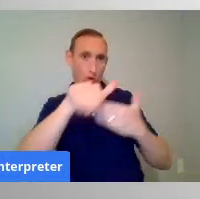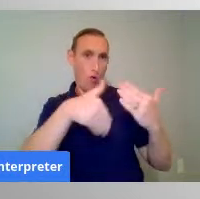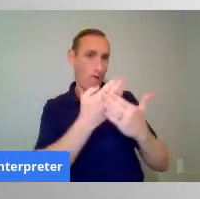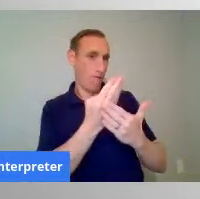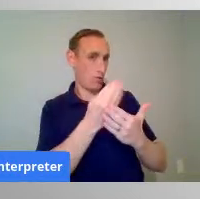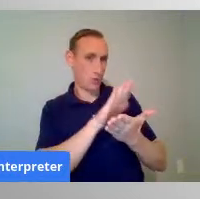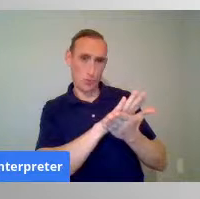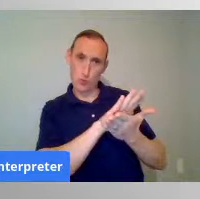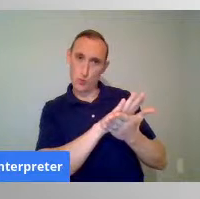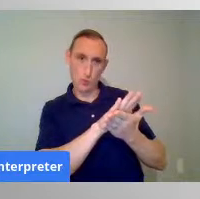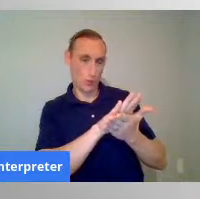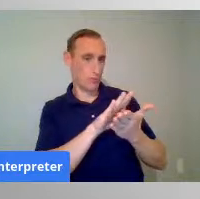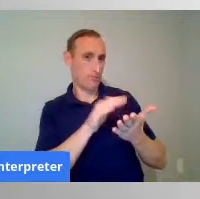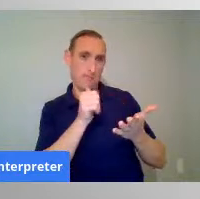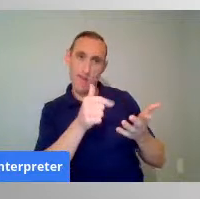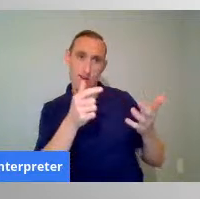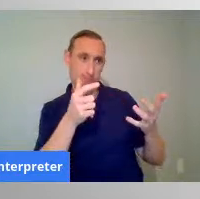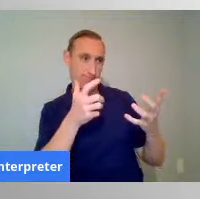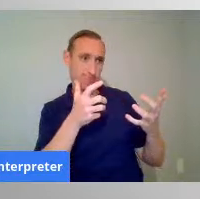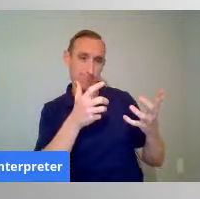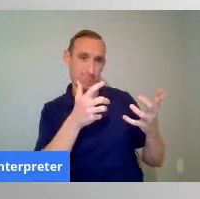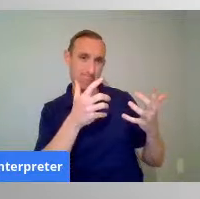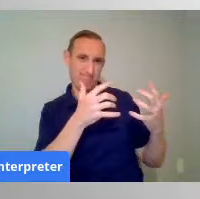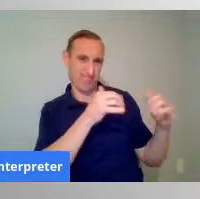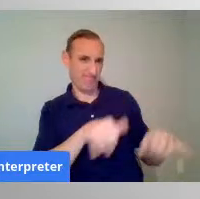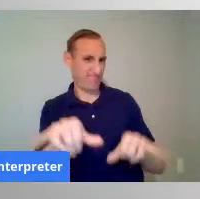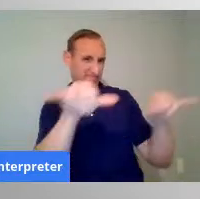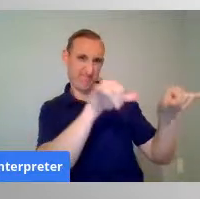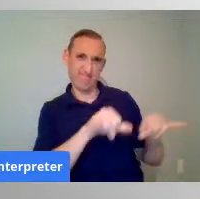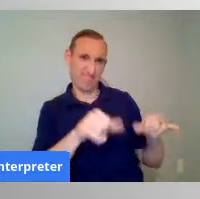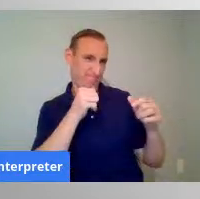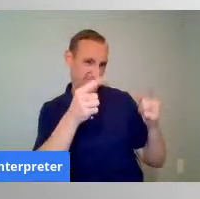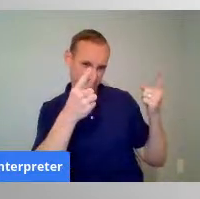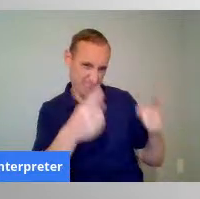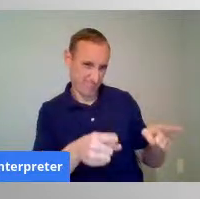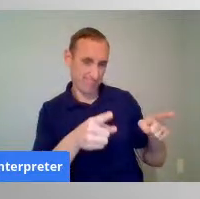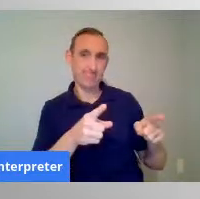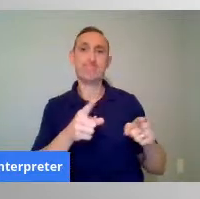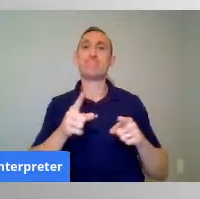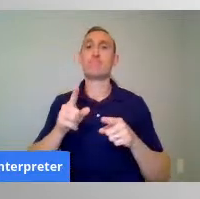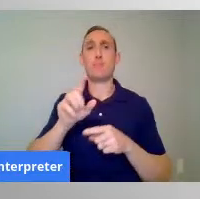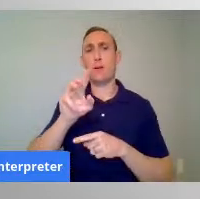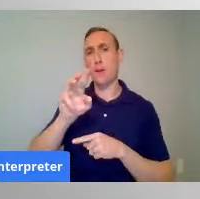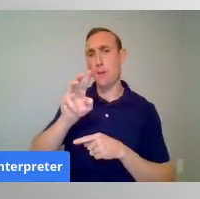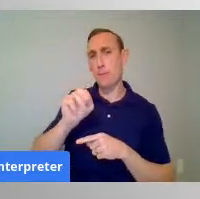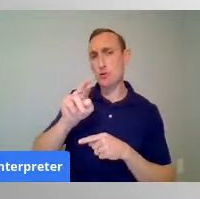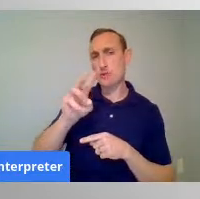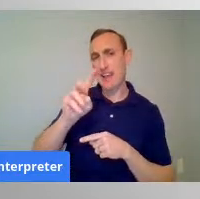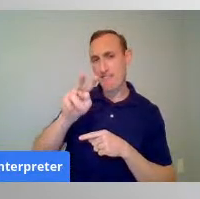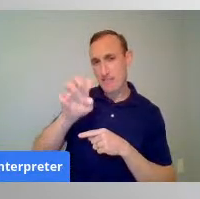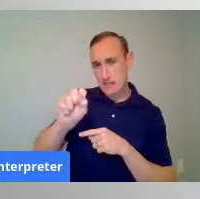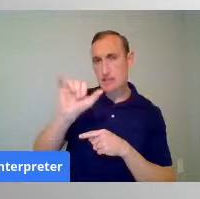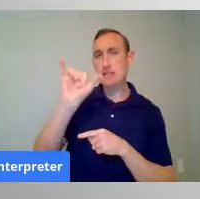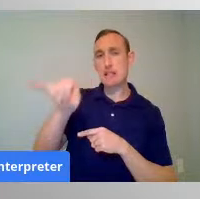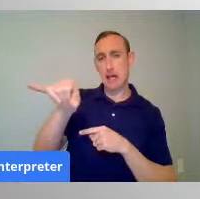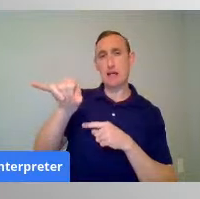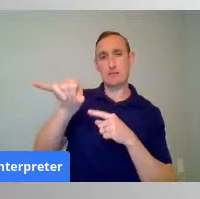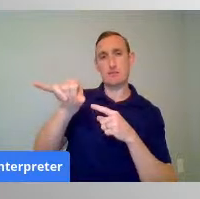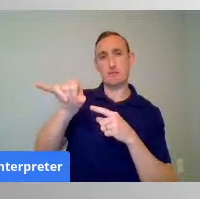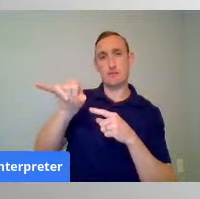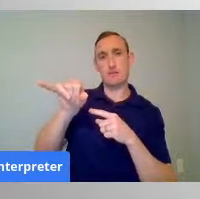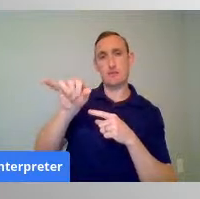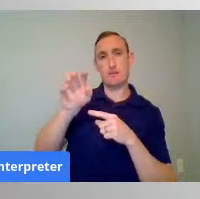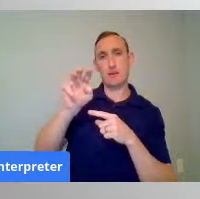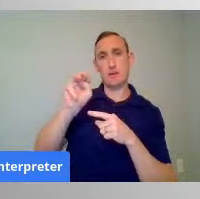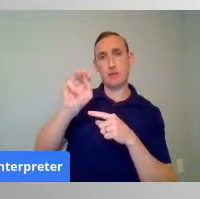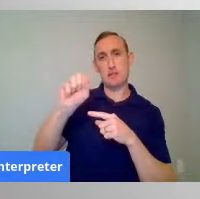And Mr. Davis, I think that's what Ms. McGuire was referencing when she was talking about DFACS. I think that's what you were